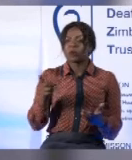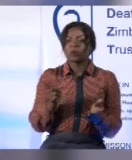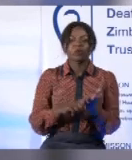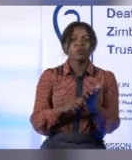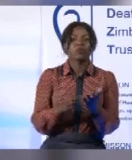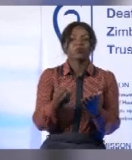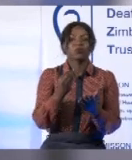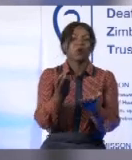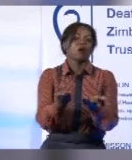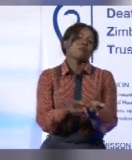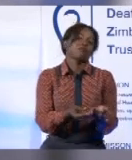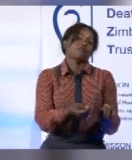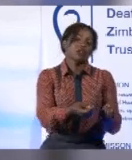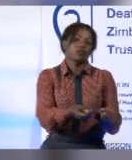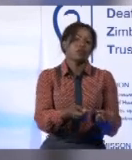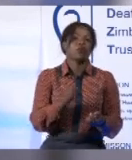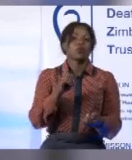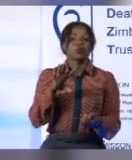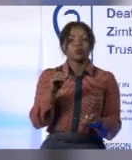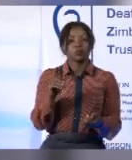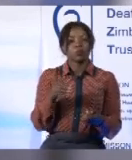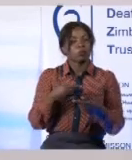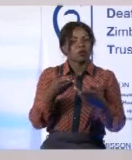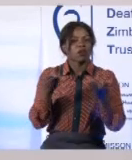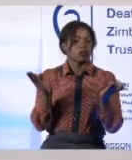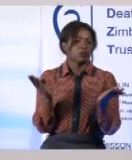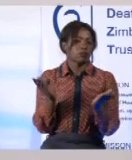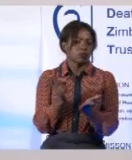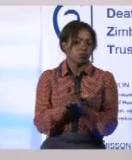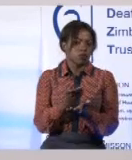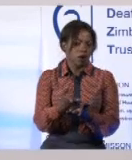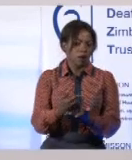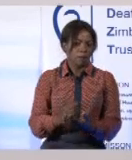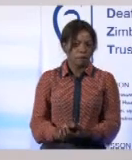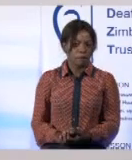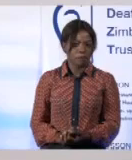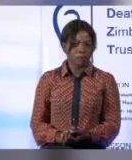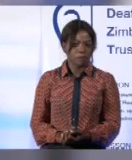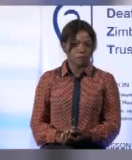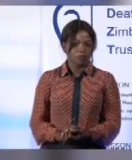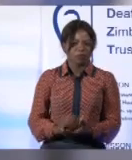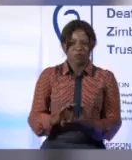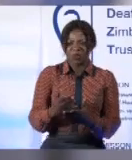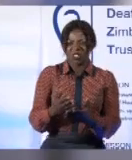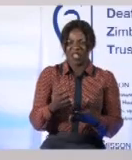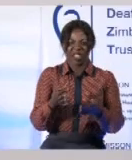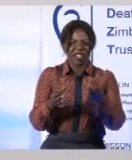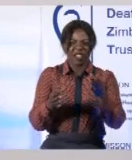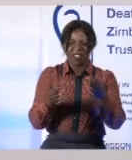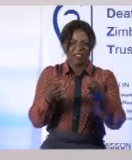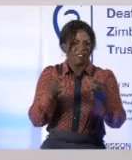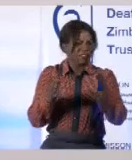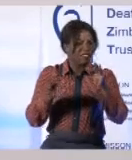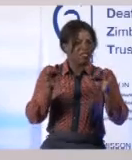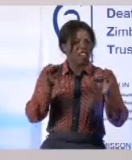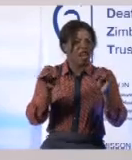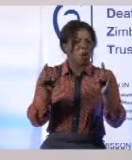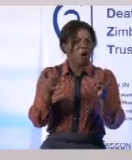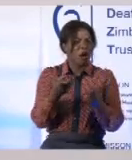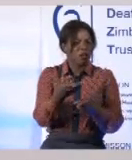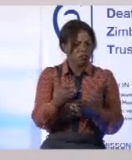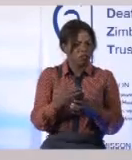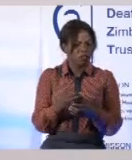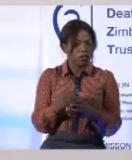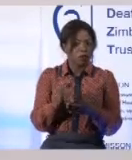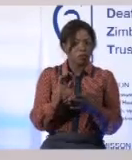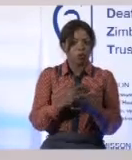So I draft that. But you business. Are not trading fair. But it's fair. How can that be fair when somebody pays